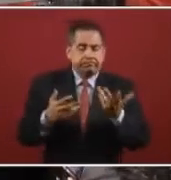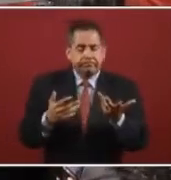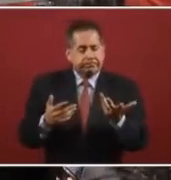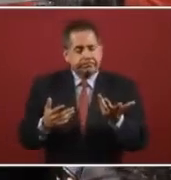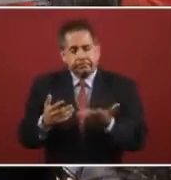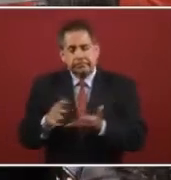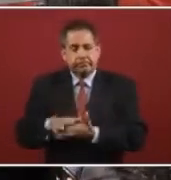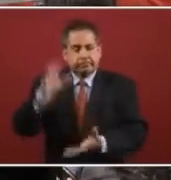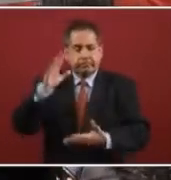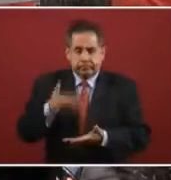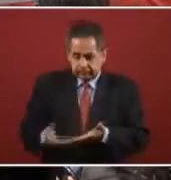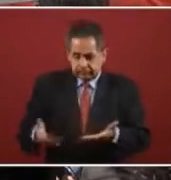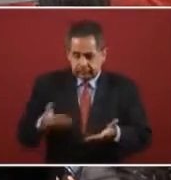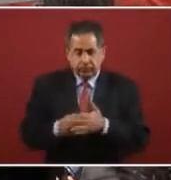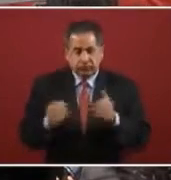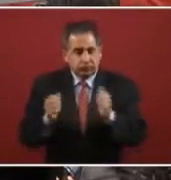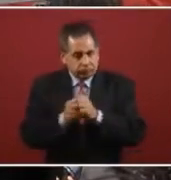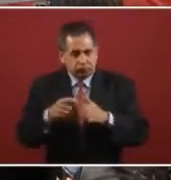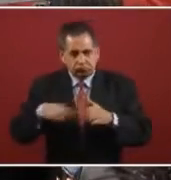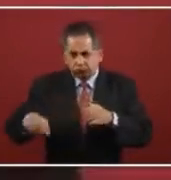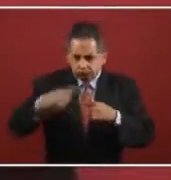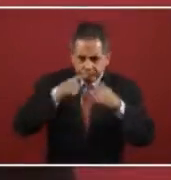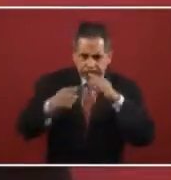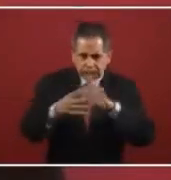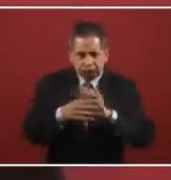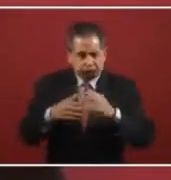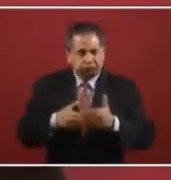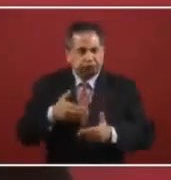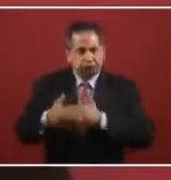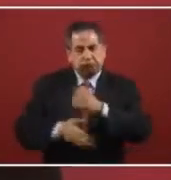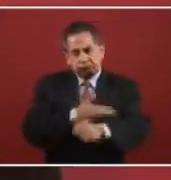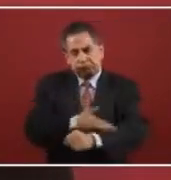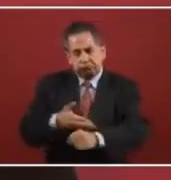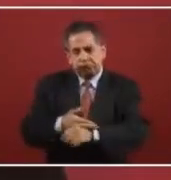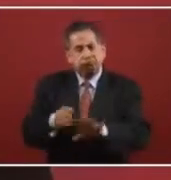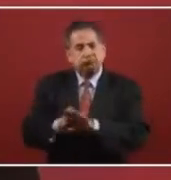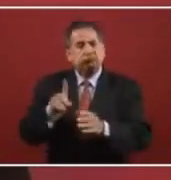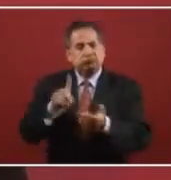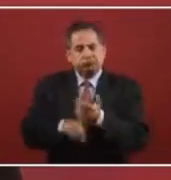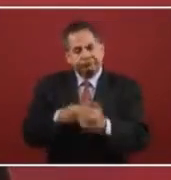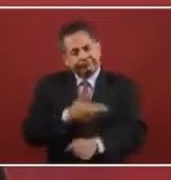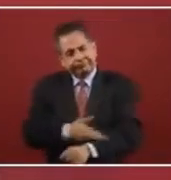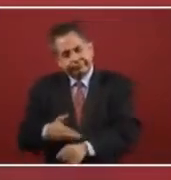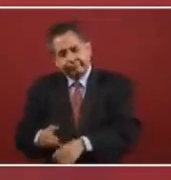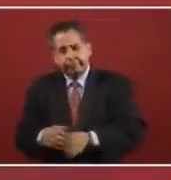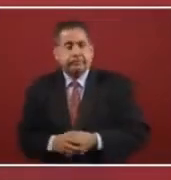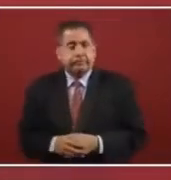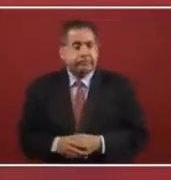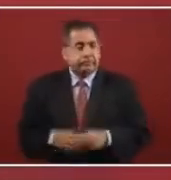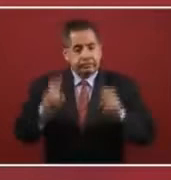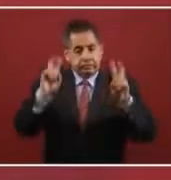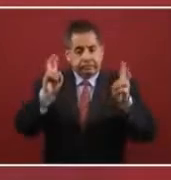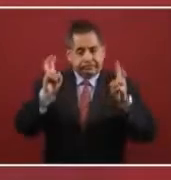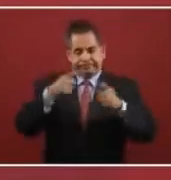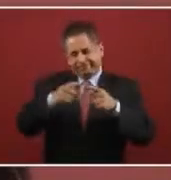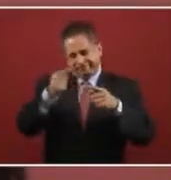Infonavit was really big in the beginning. So This is a new solution, and